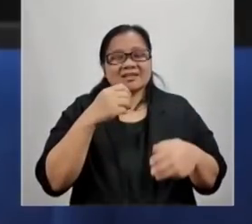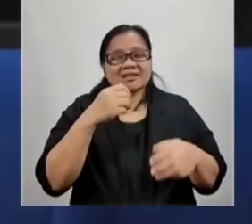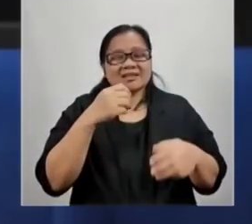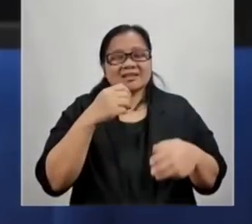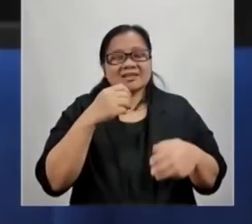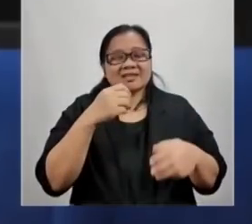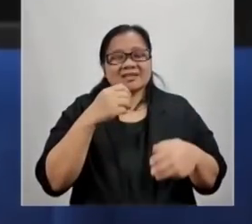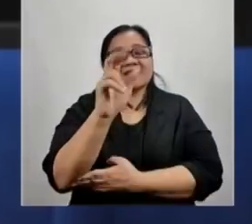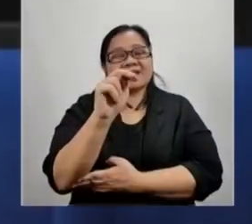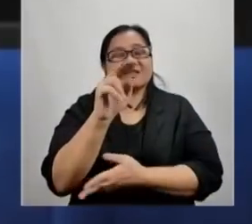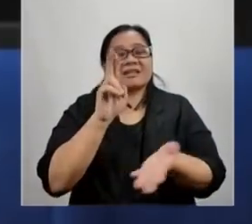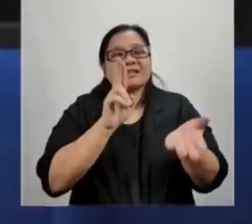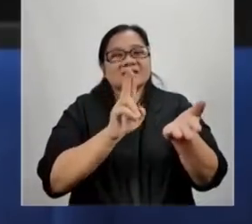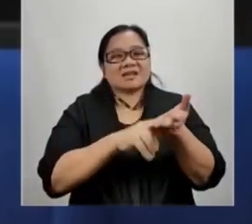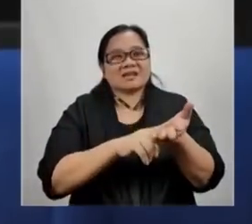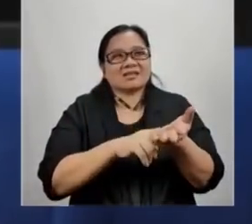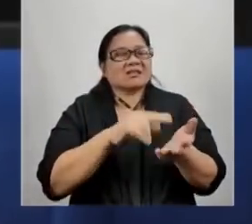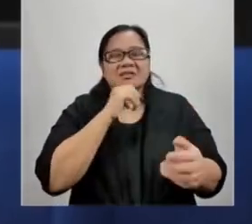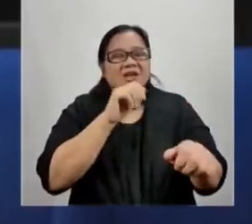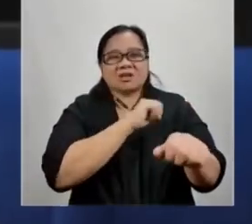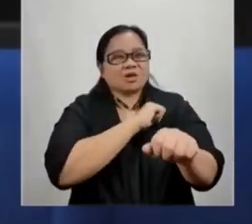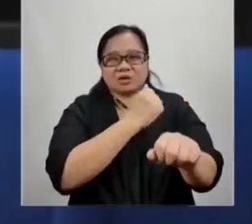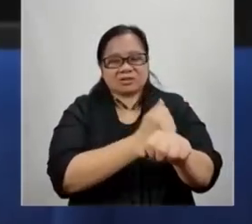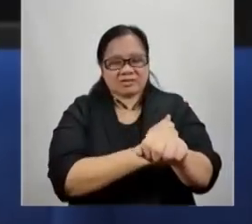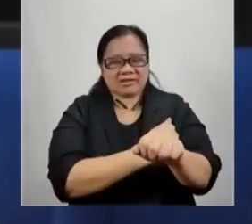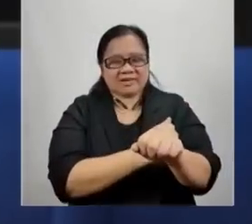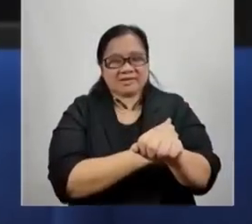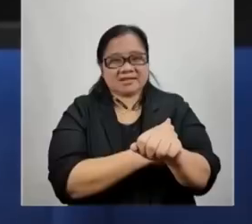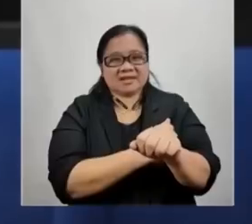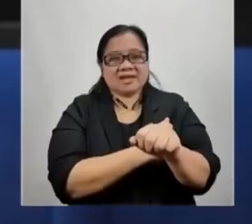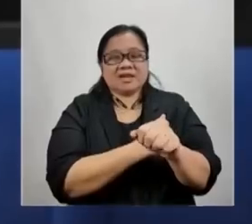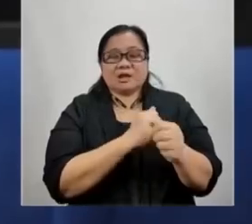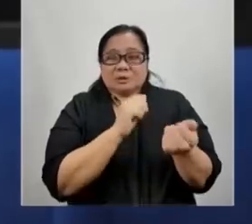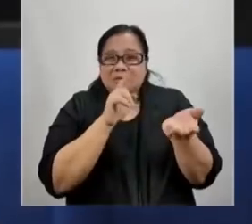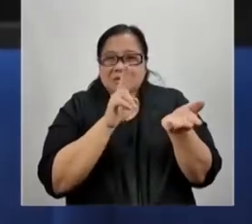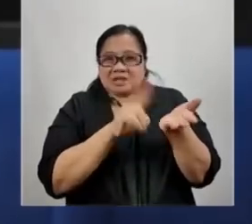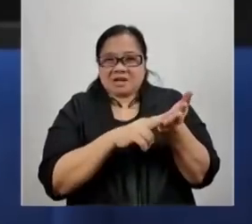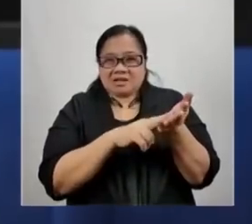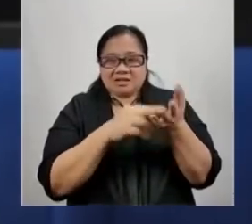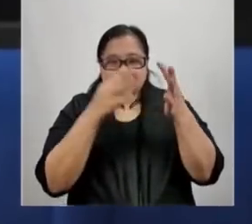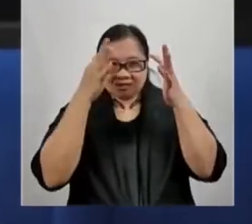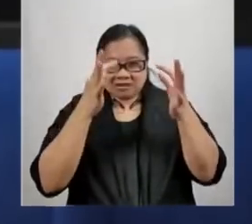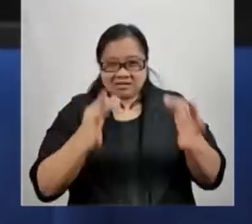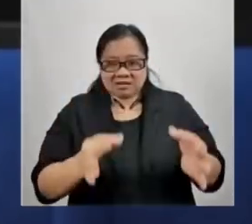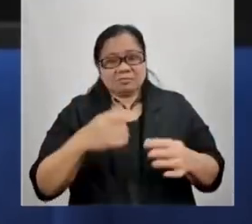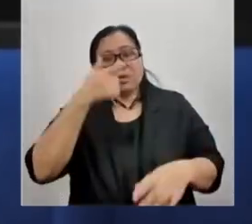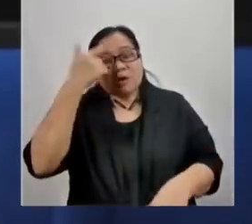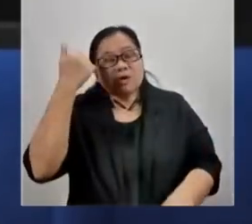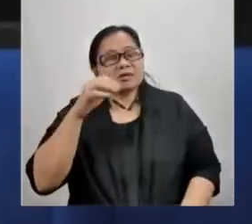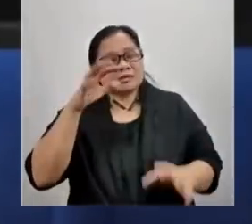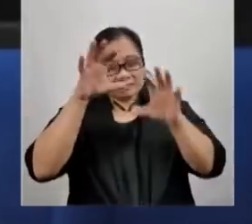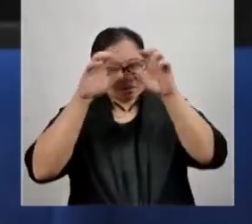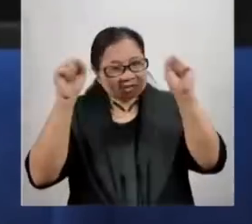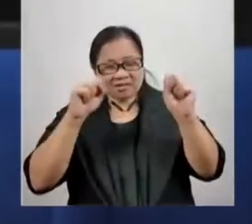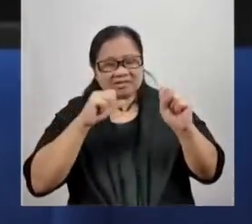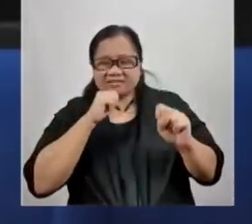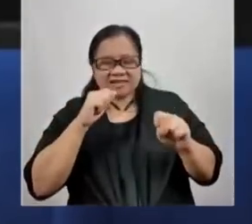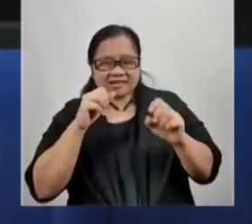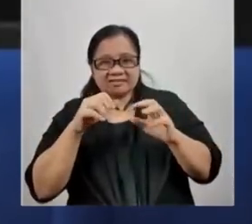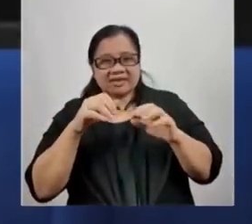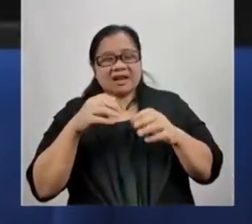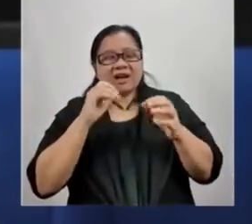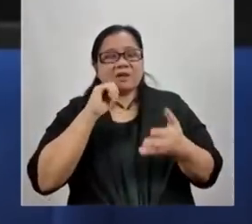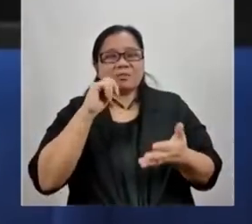because the President did not authorize the importation. Importations are a sensitive matter, particularly